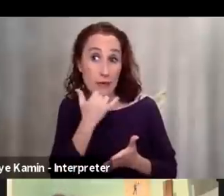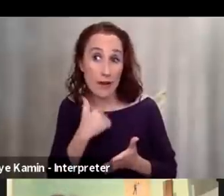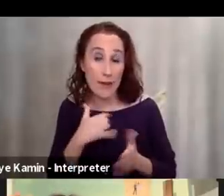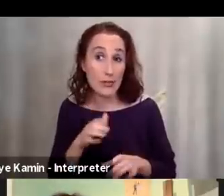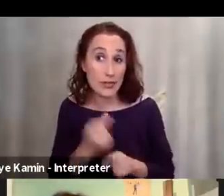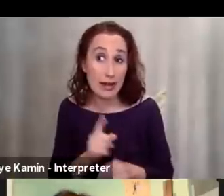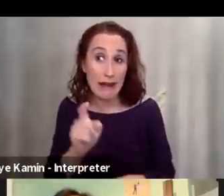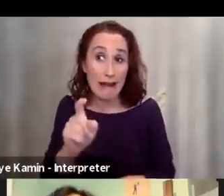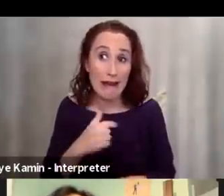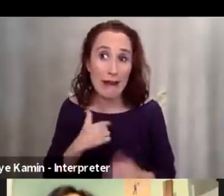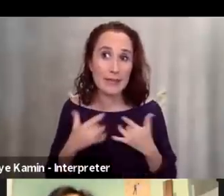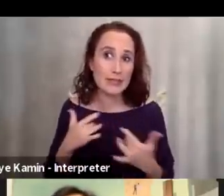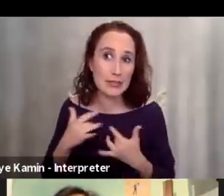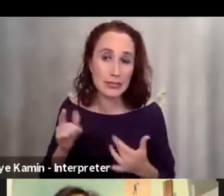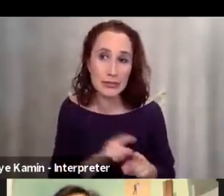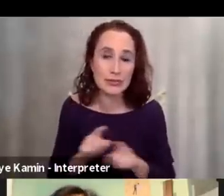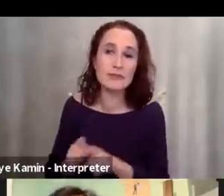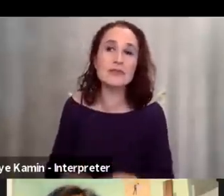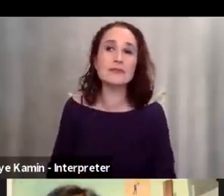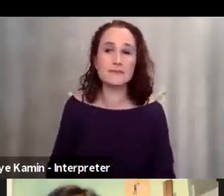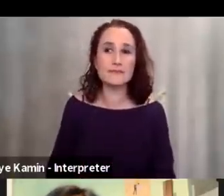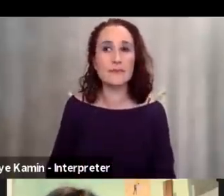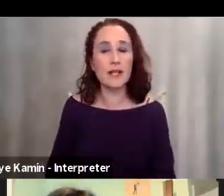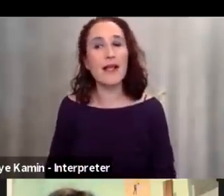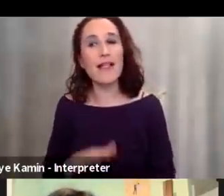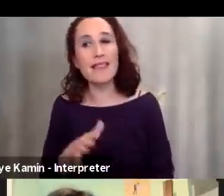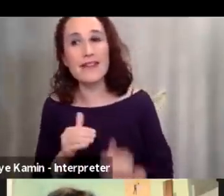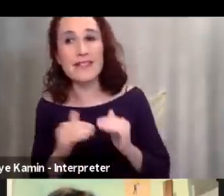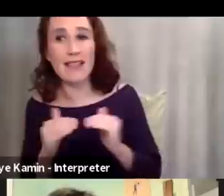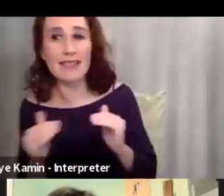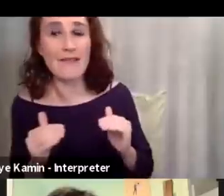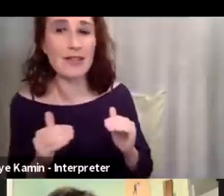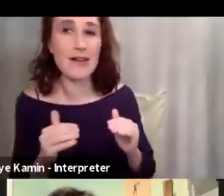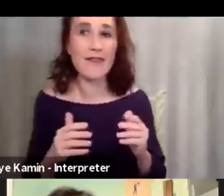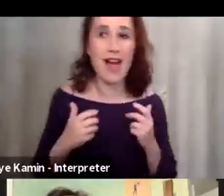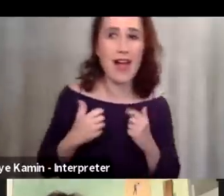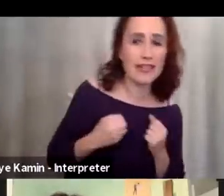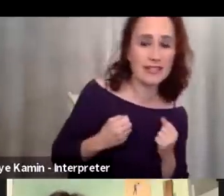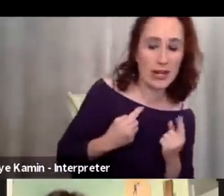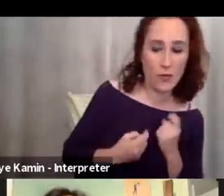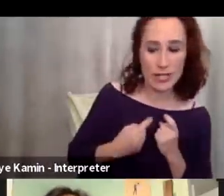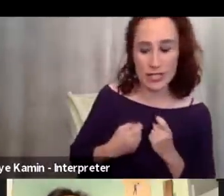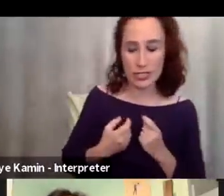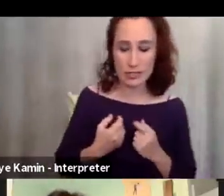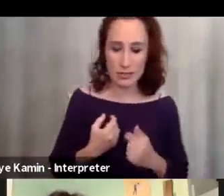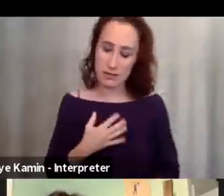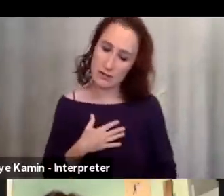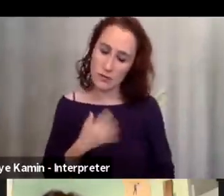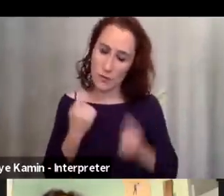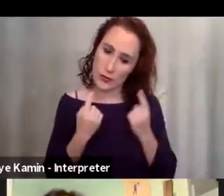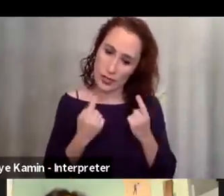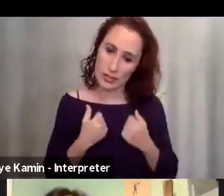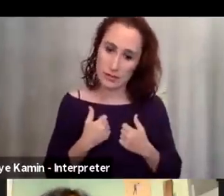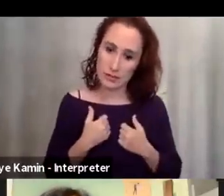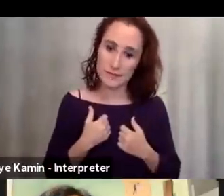right? I think there is a degree of healthiness in questioning yourself and wondering. And I also want to say that I